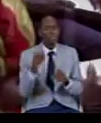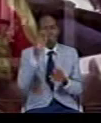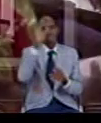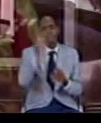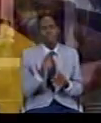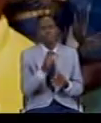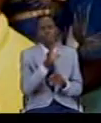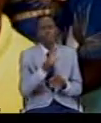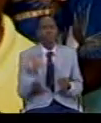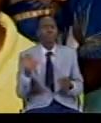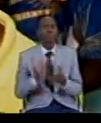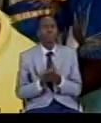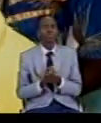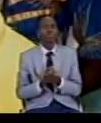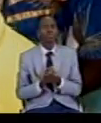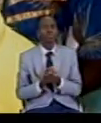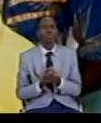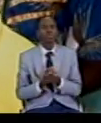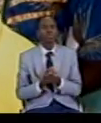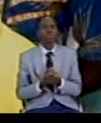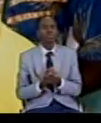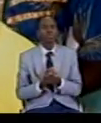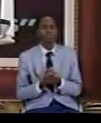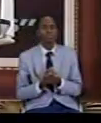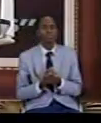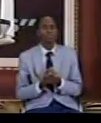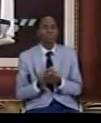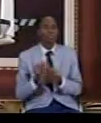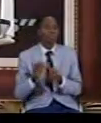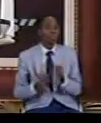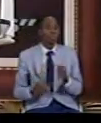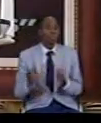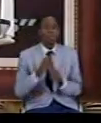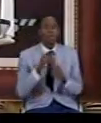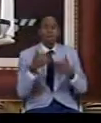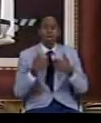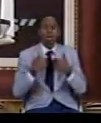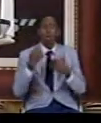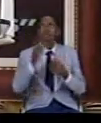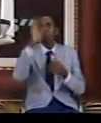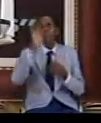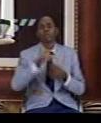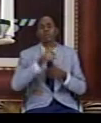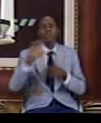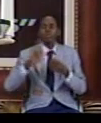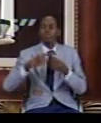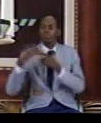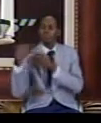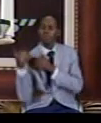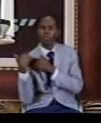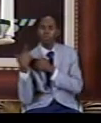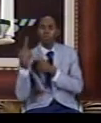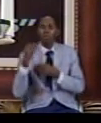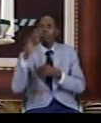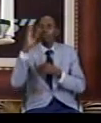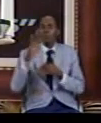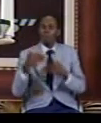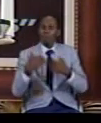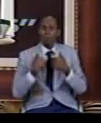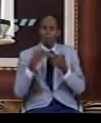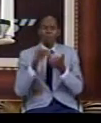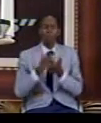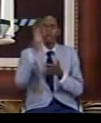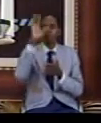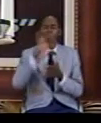and take up his cross. Everyone has a cross to bear. The pastor has a cross to